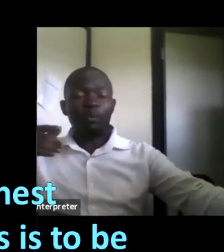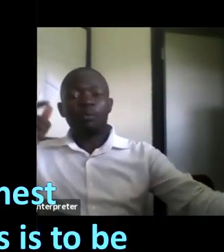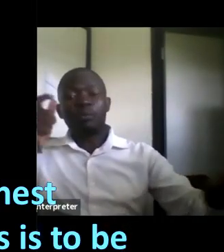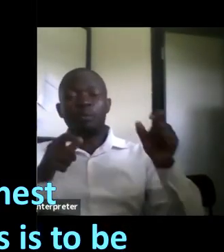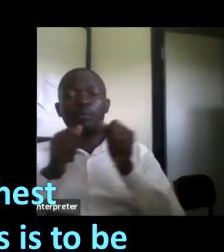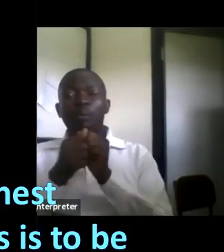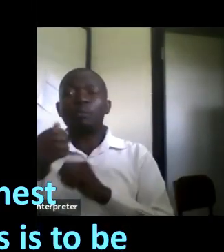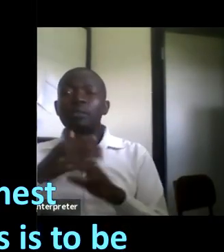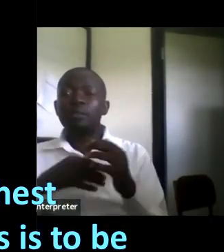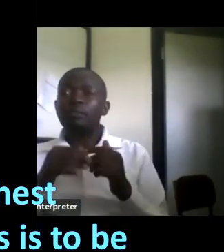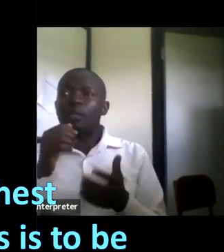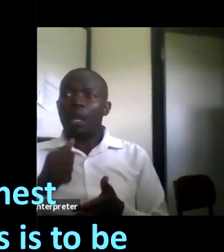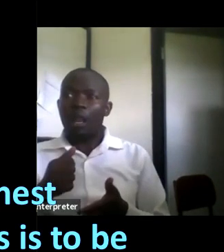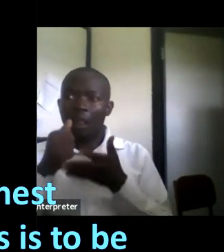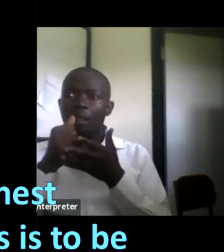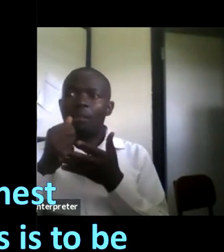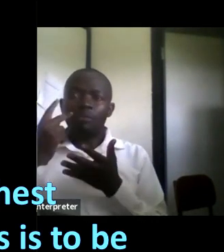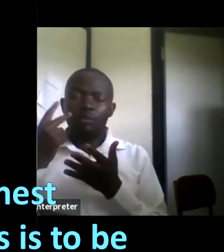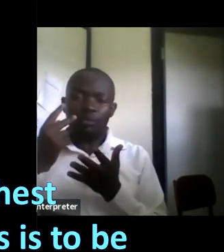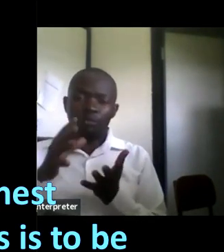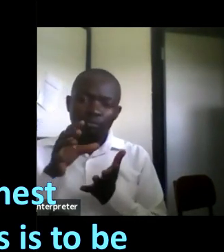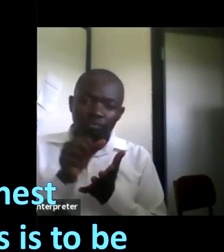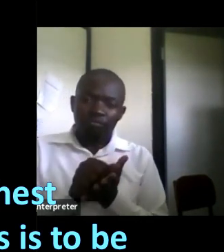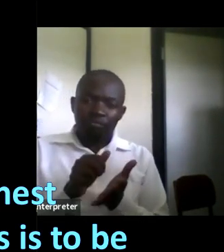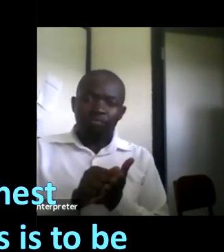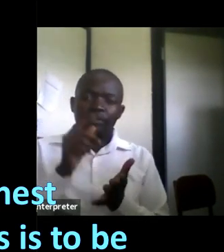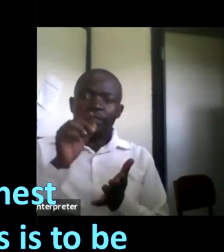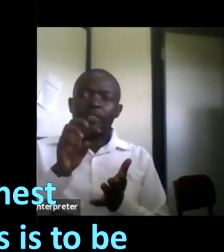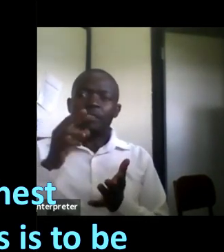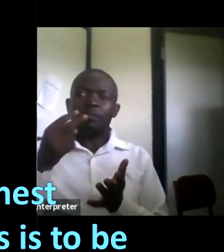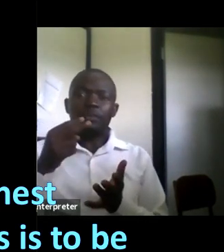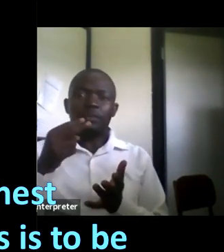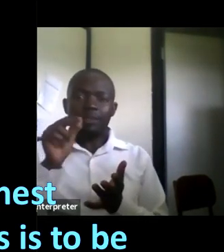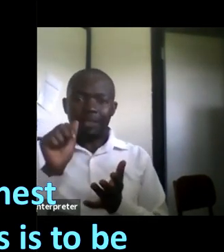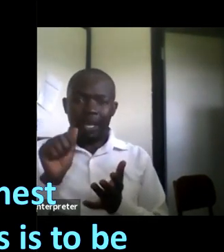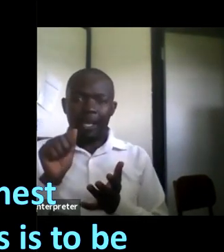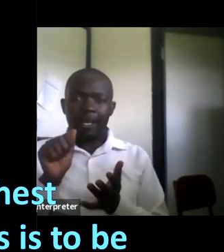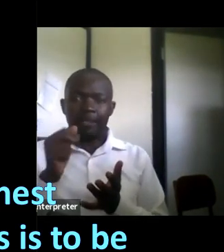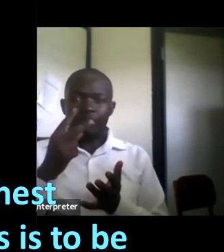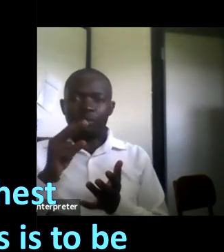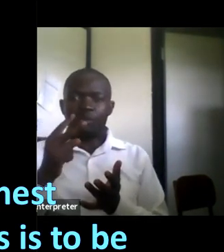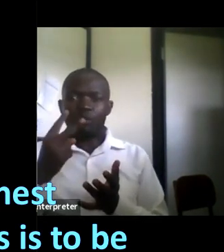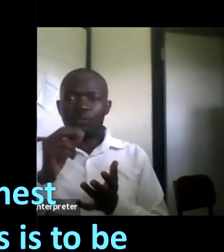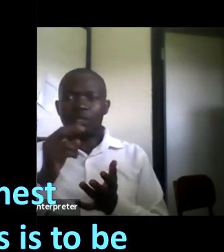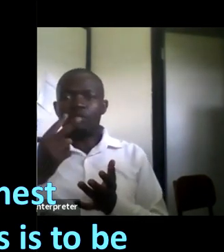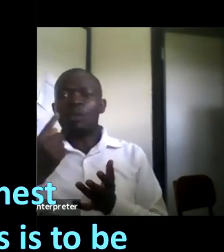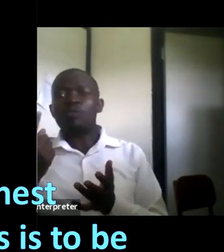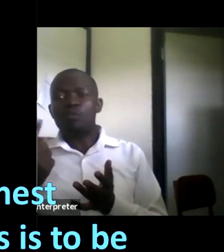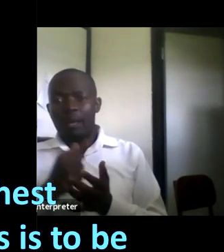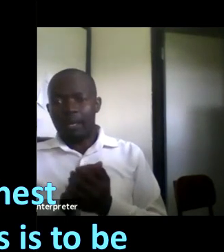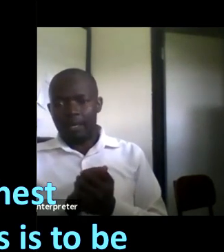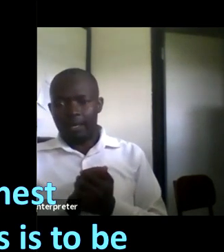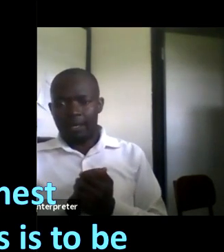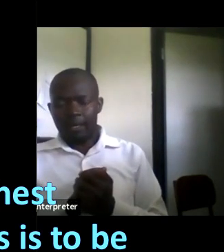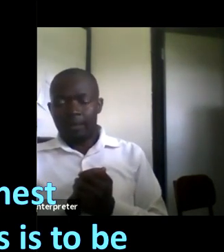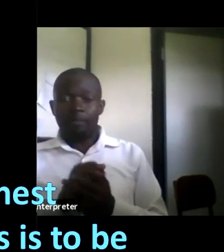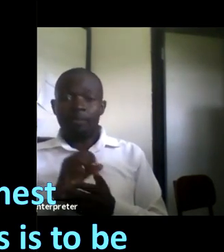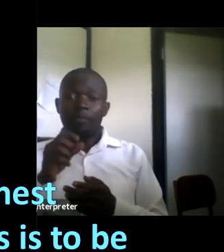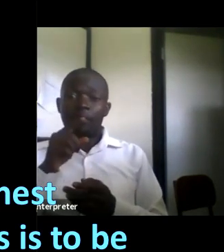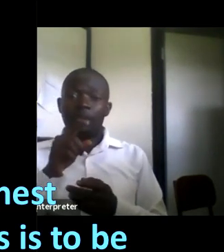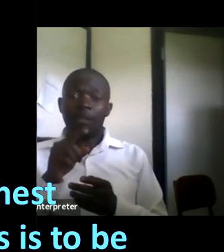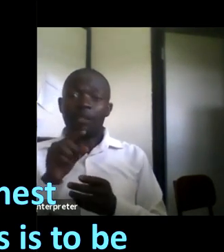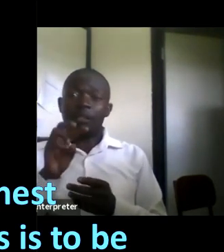be adopted in the 74th session of the WHA in 2021. And there is a WHO